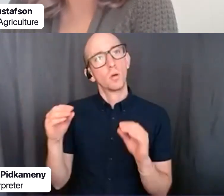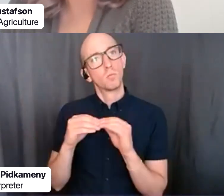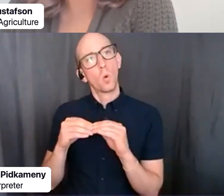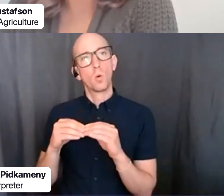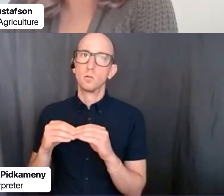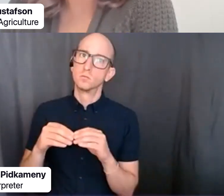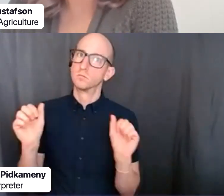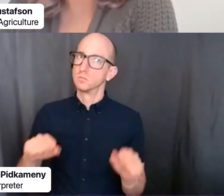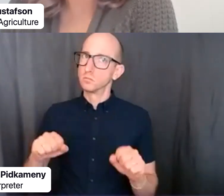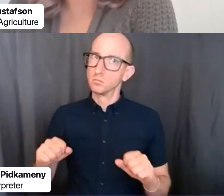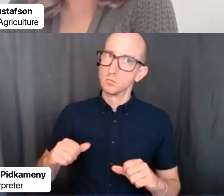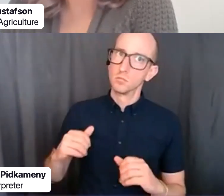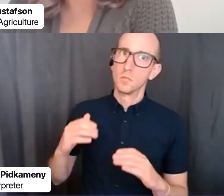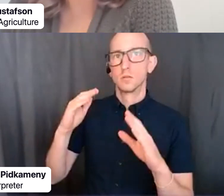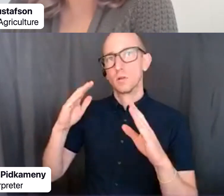issues.